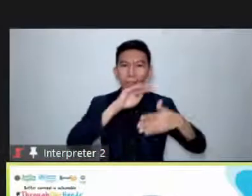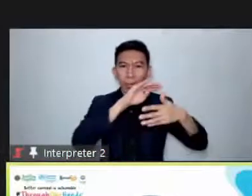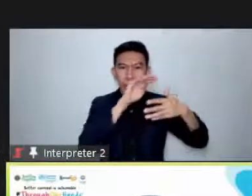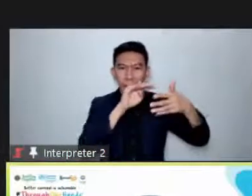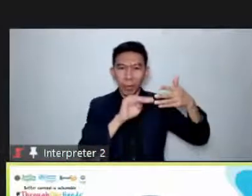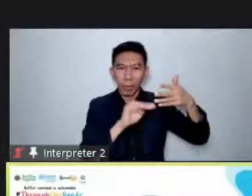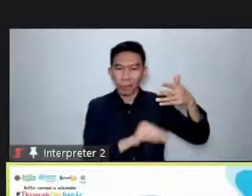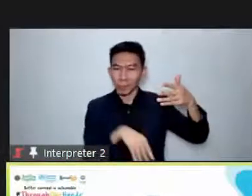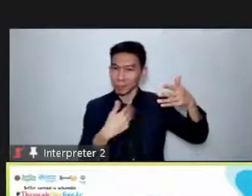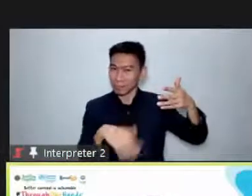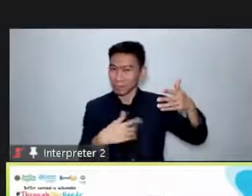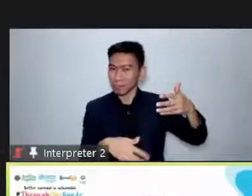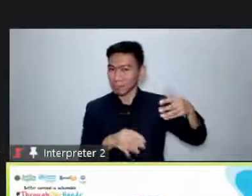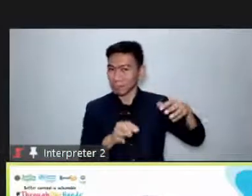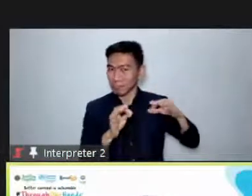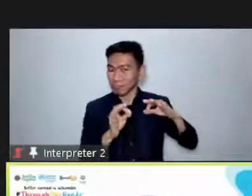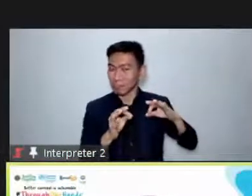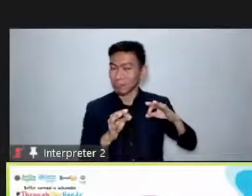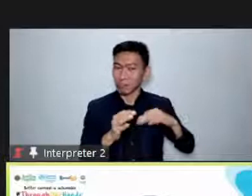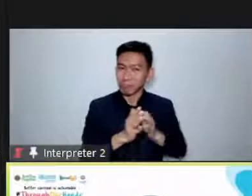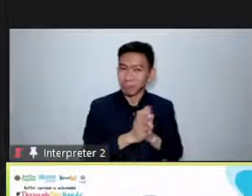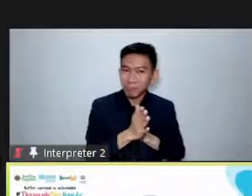It mostly